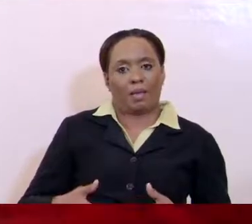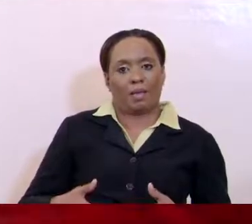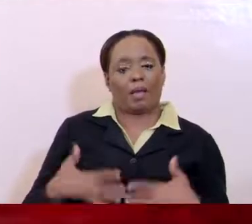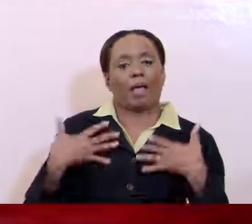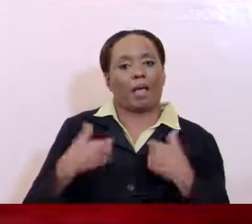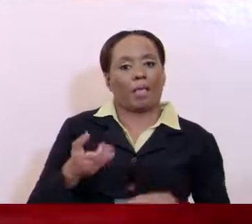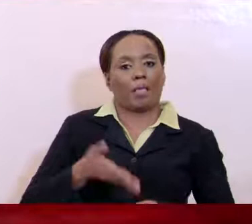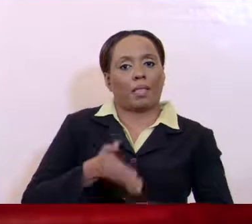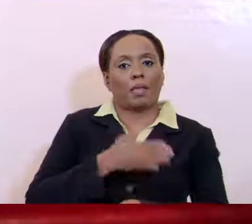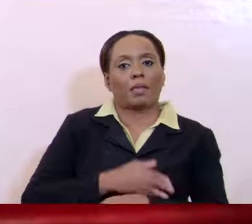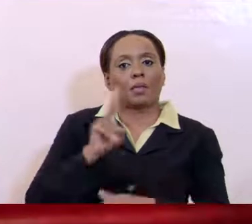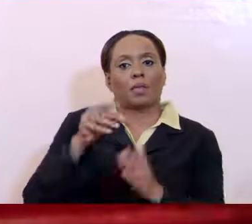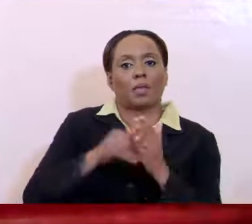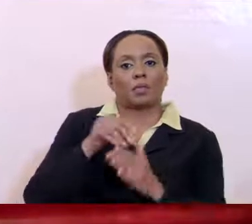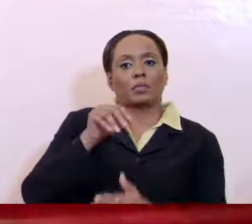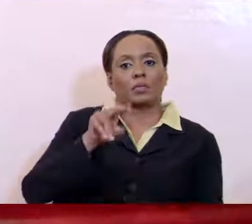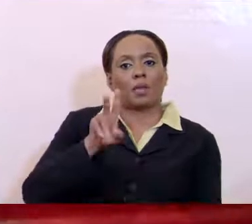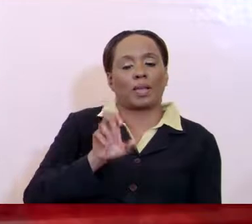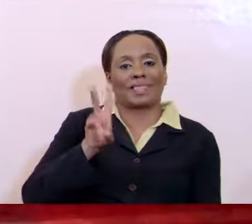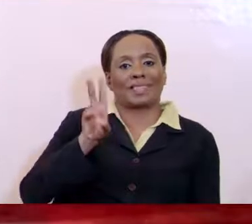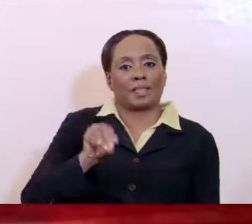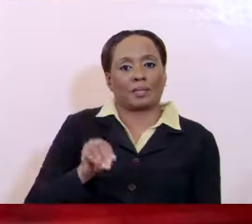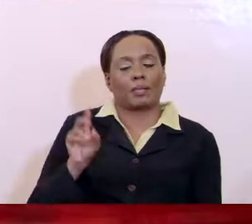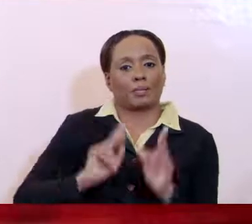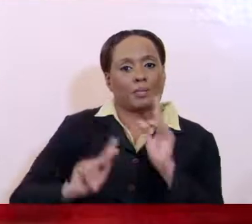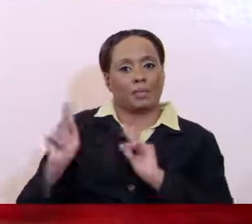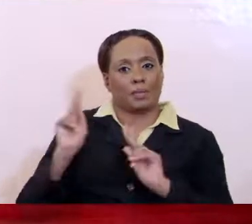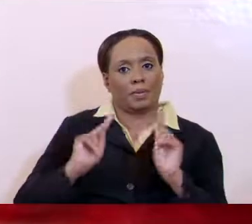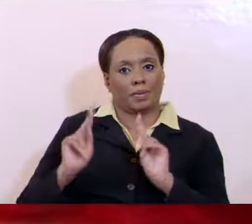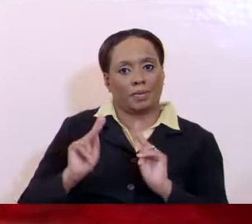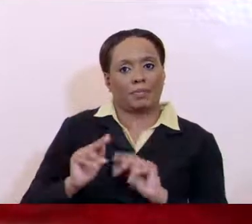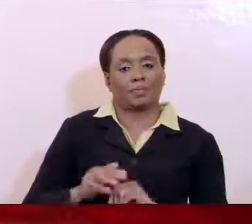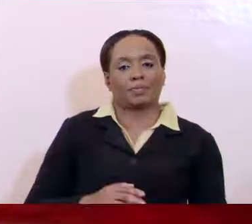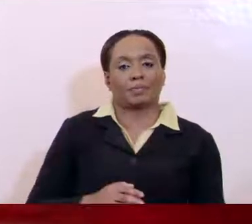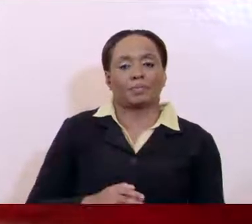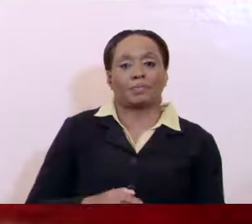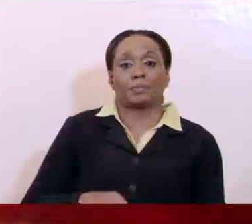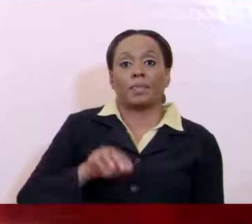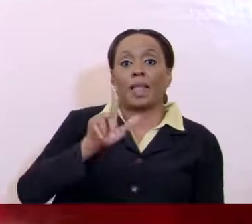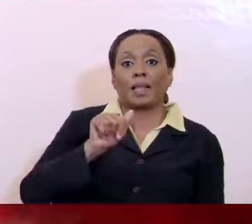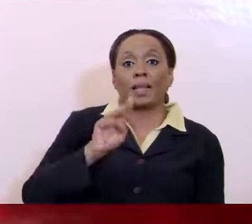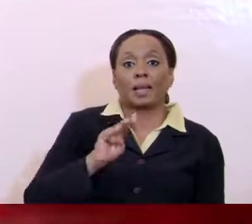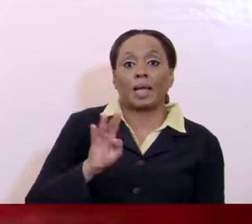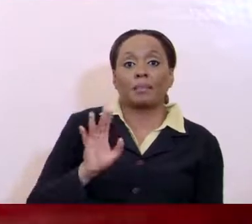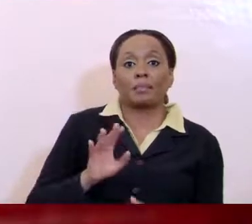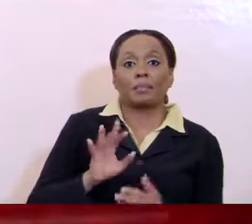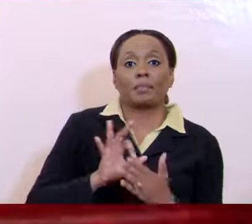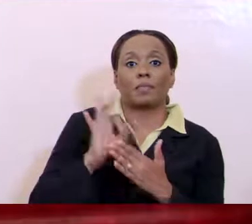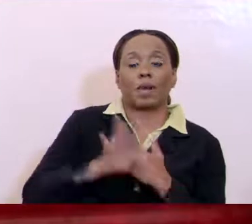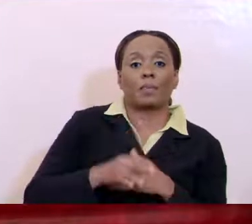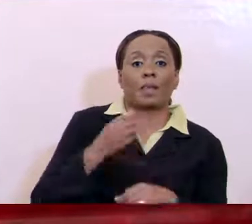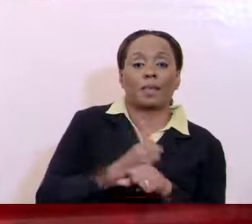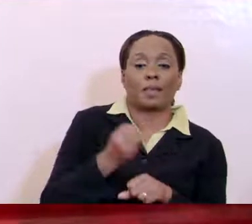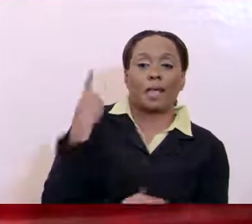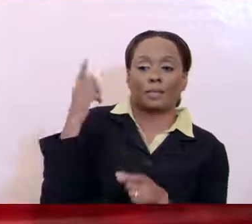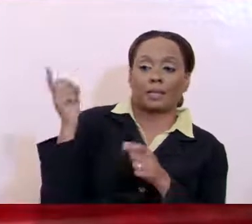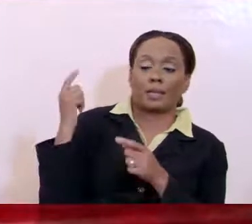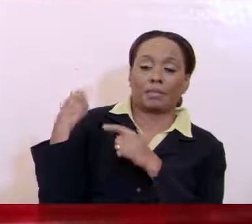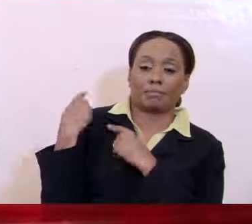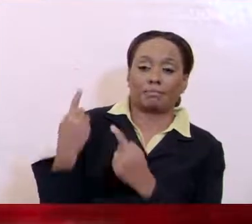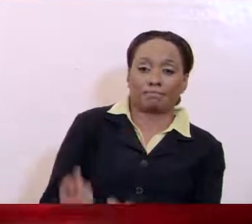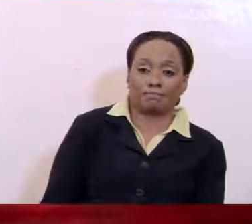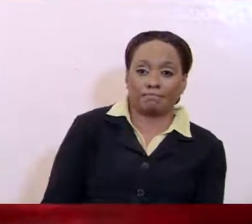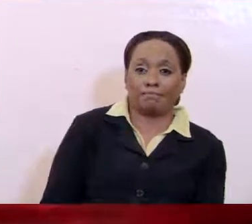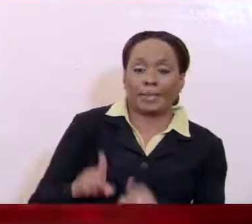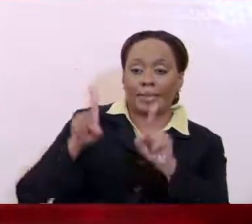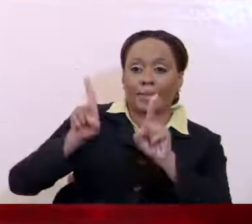at 2,270 persons. The Public Health Lab, since February of last year, so just over a year now, we've been doing